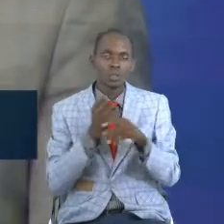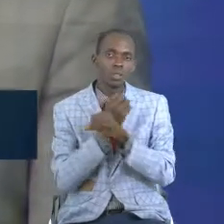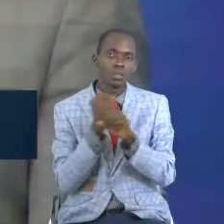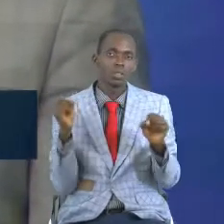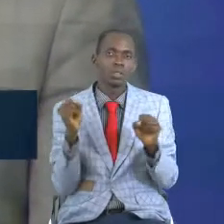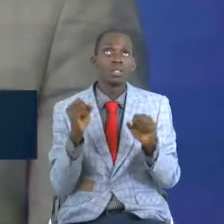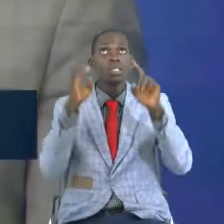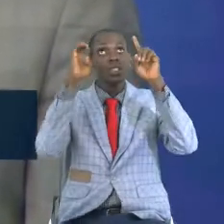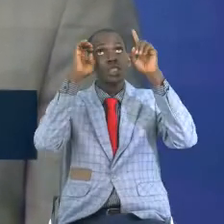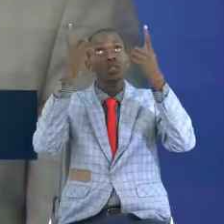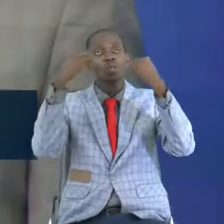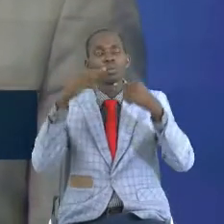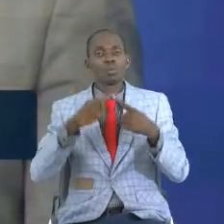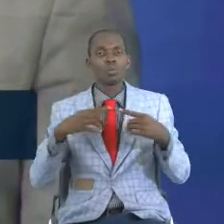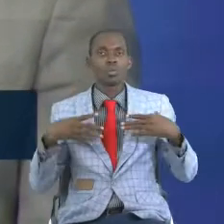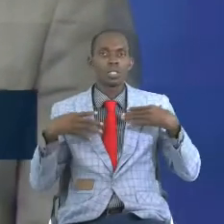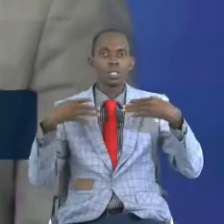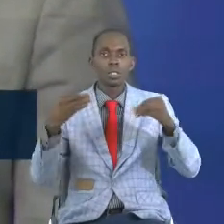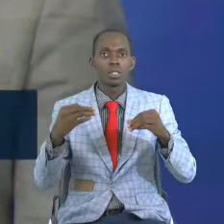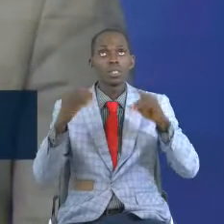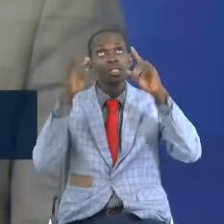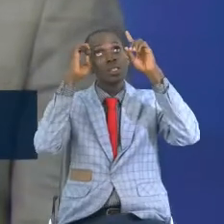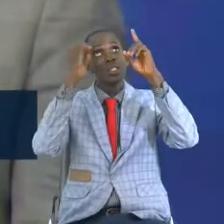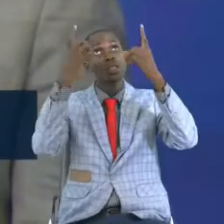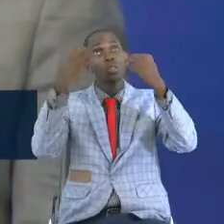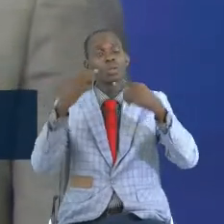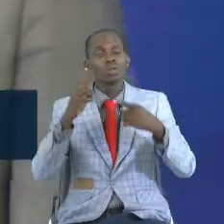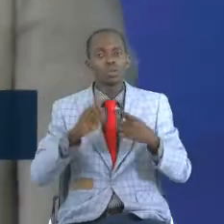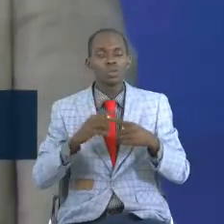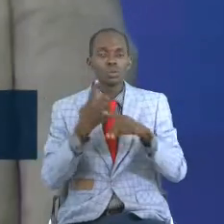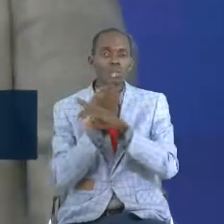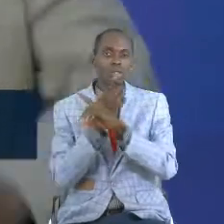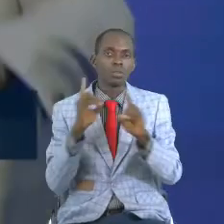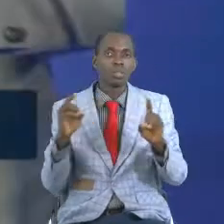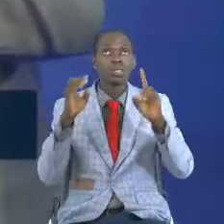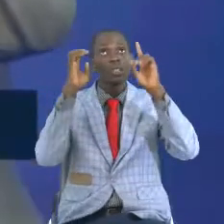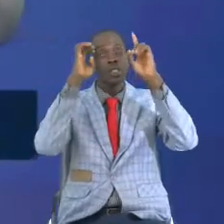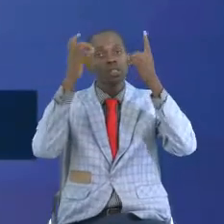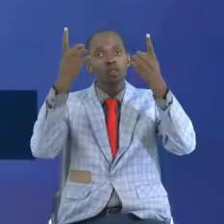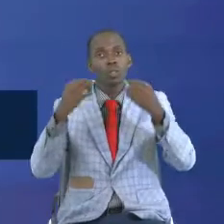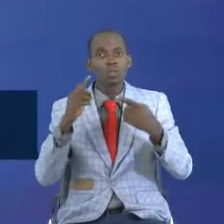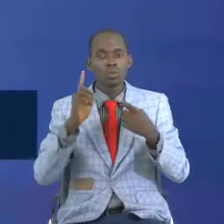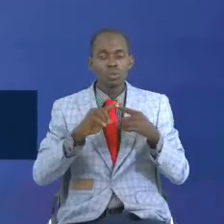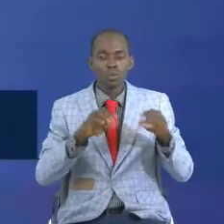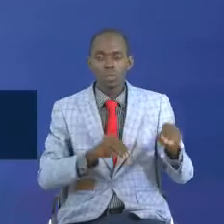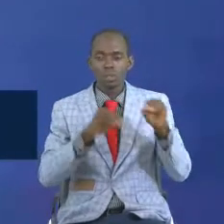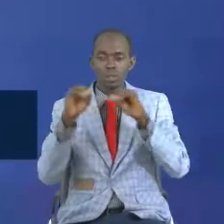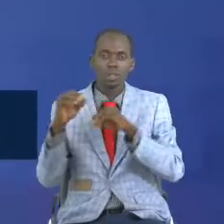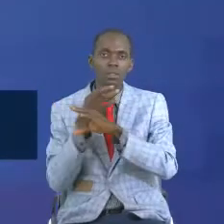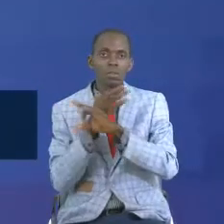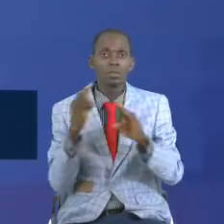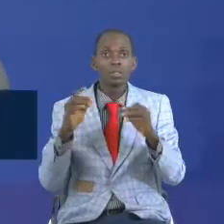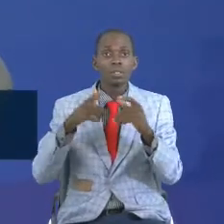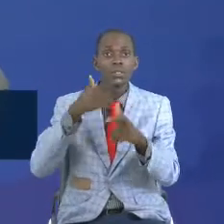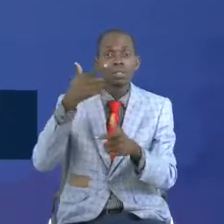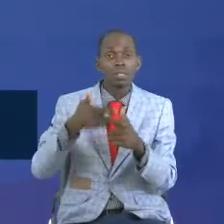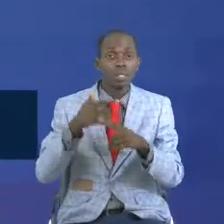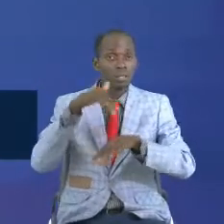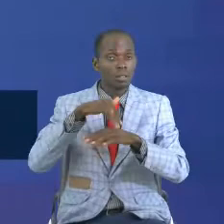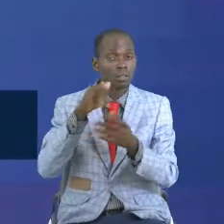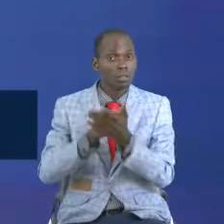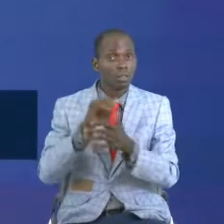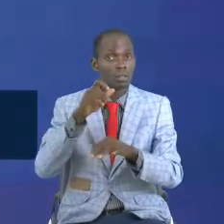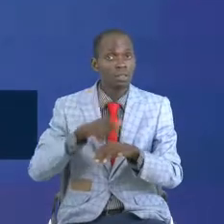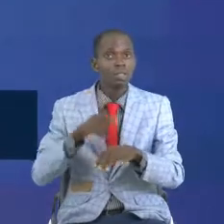comes to heal, it comes to deliver, it comes to set free, then at that time the